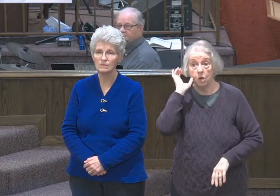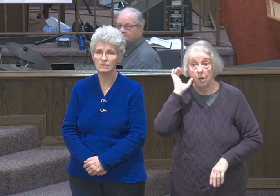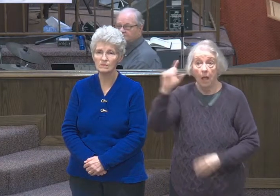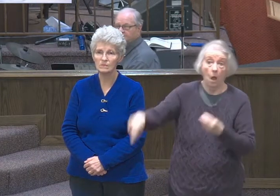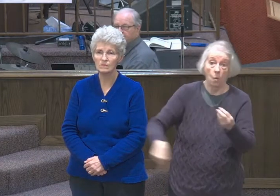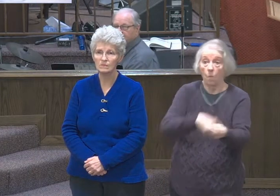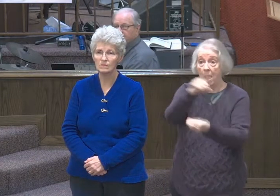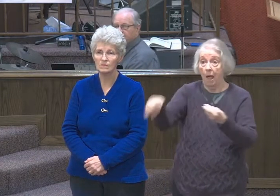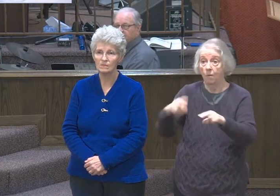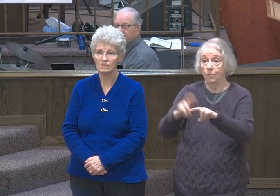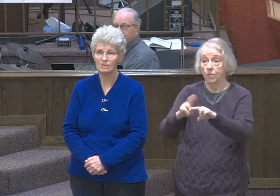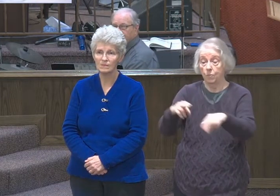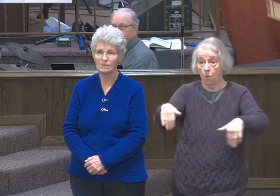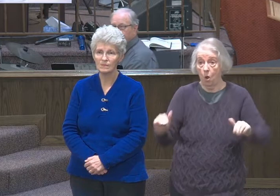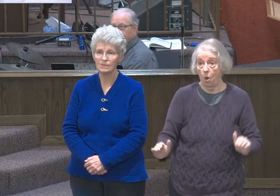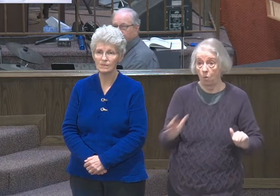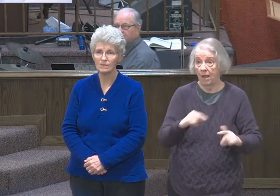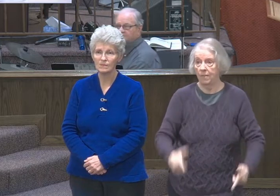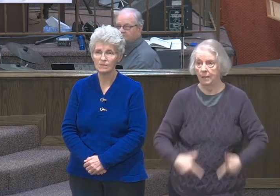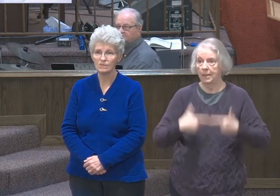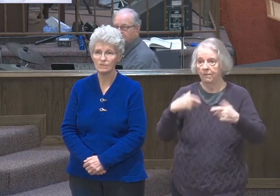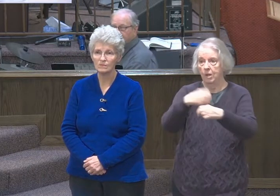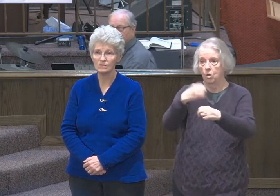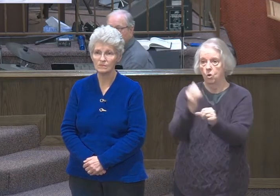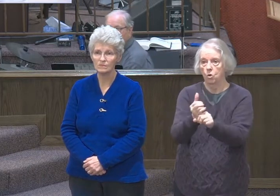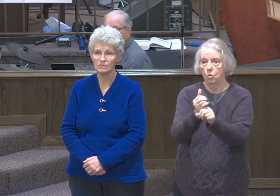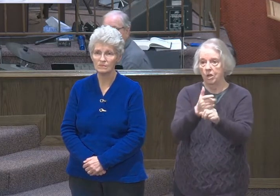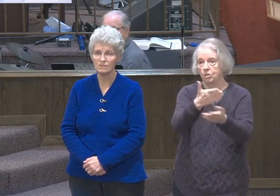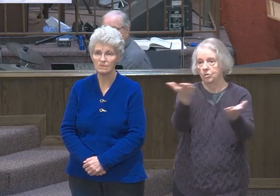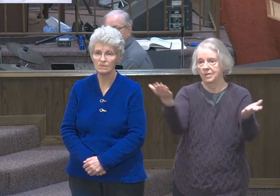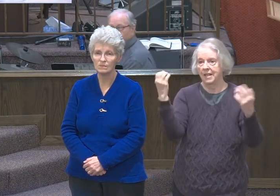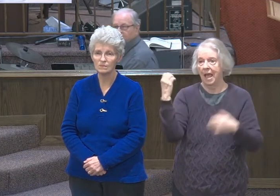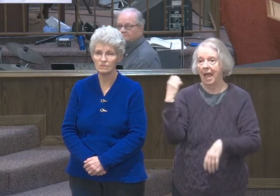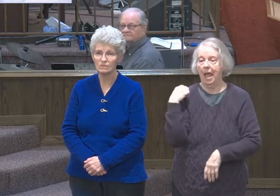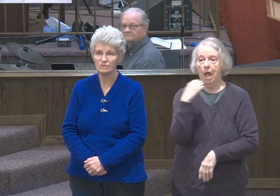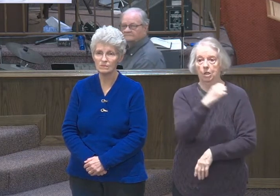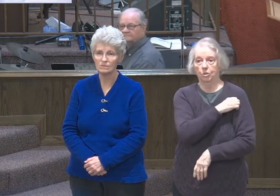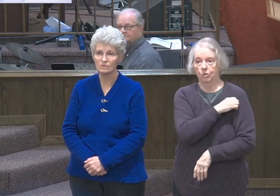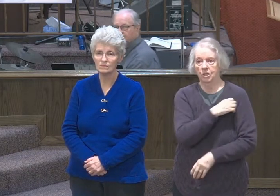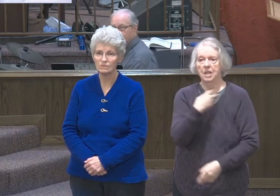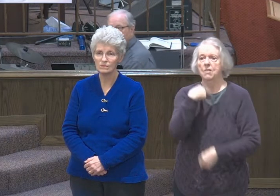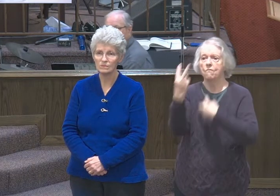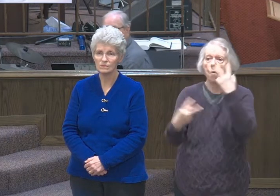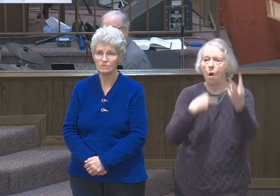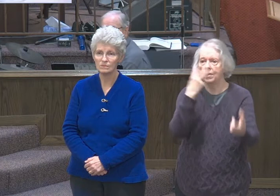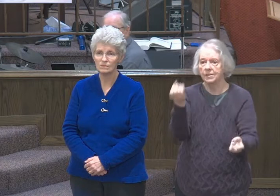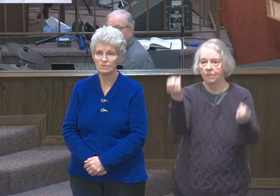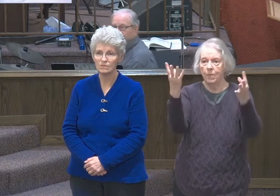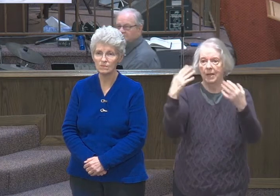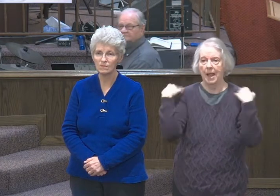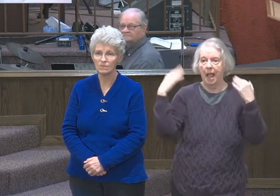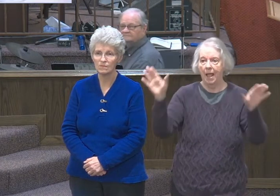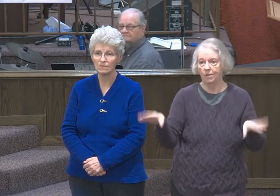I heard around the throne and the living creatures and the elders, the voices of many angels, numbering myriads of myriads